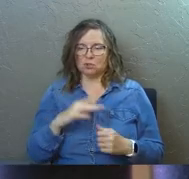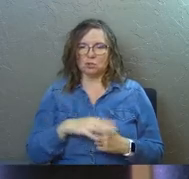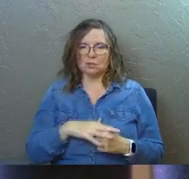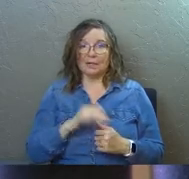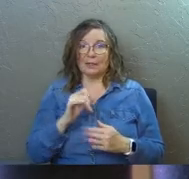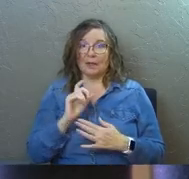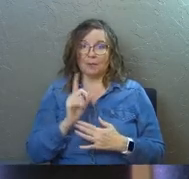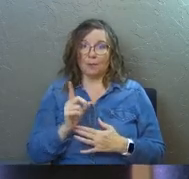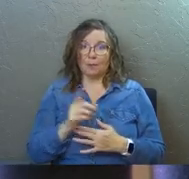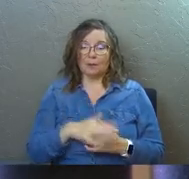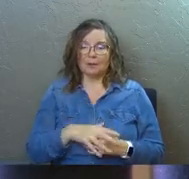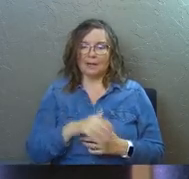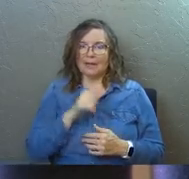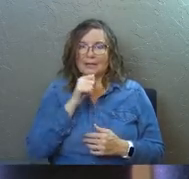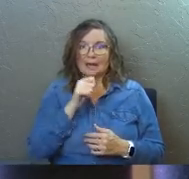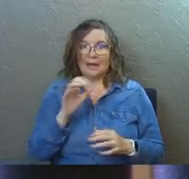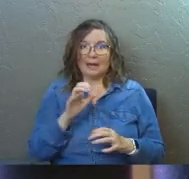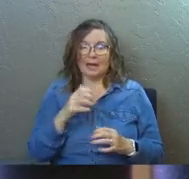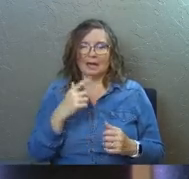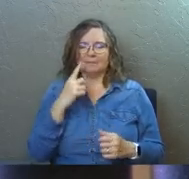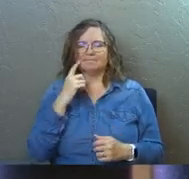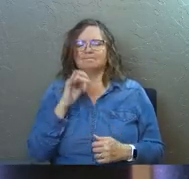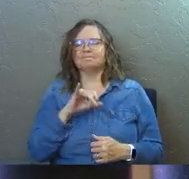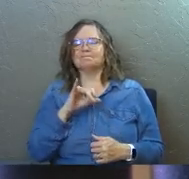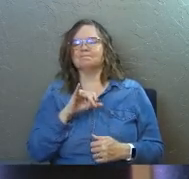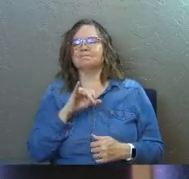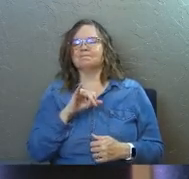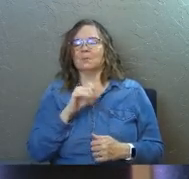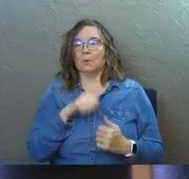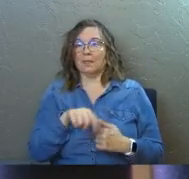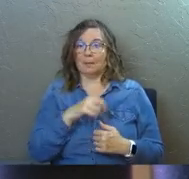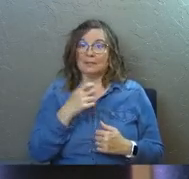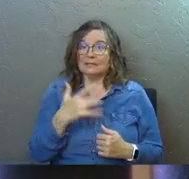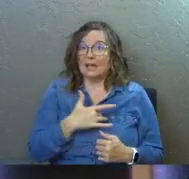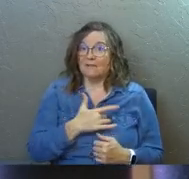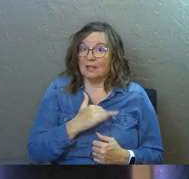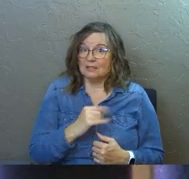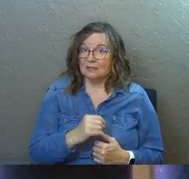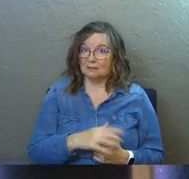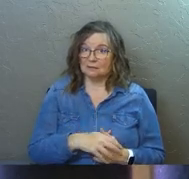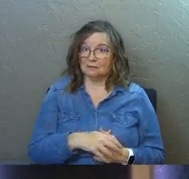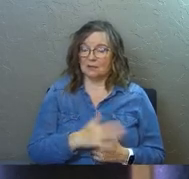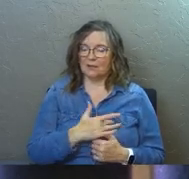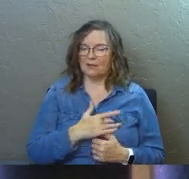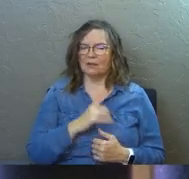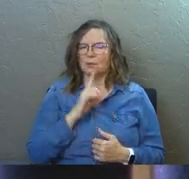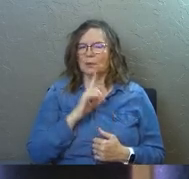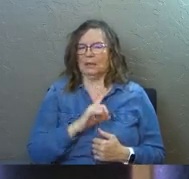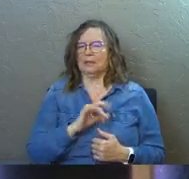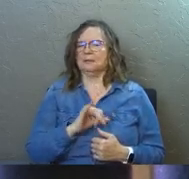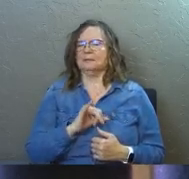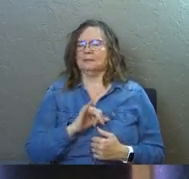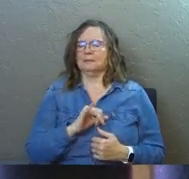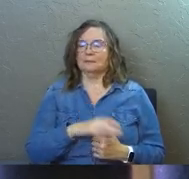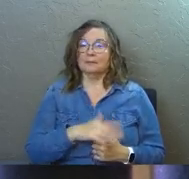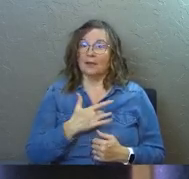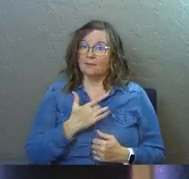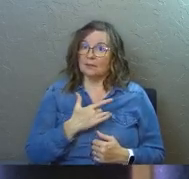there in that moment and not act skeptical with them, because I felt it. I felt really, really